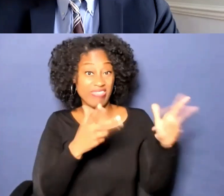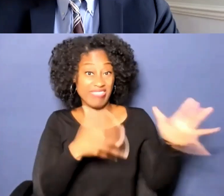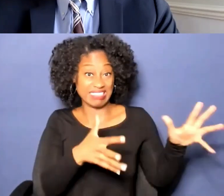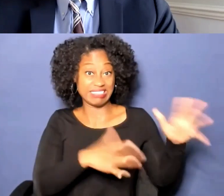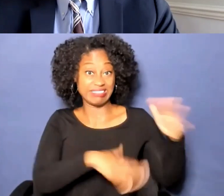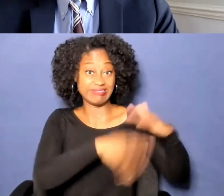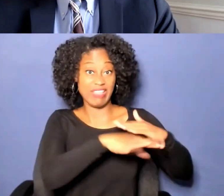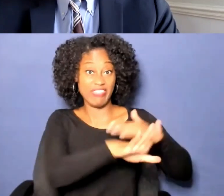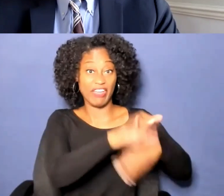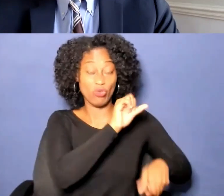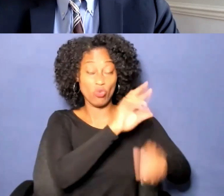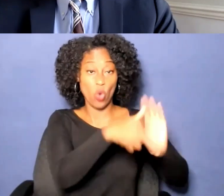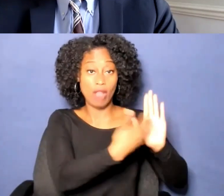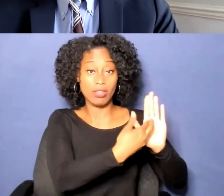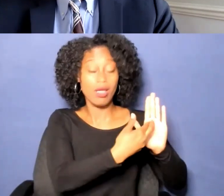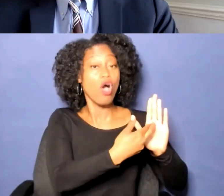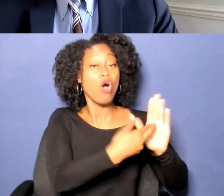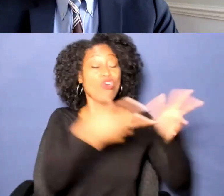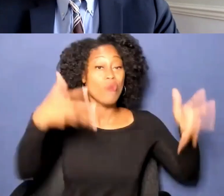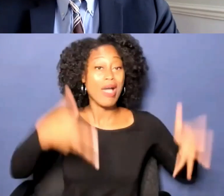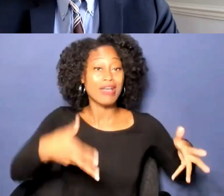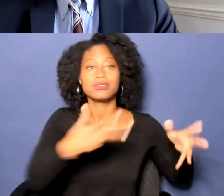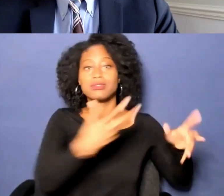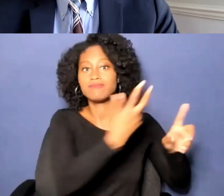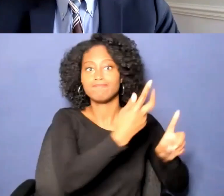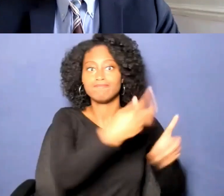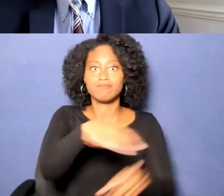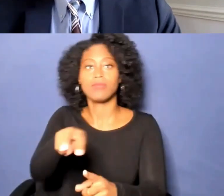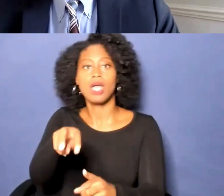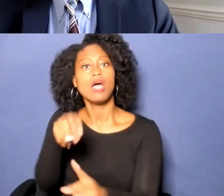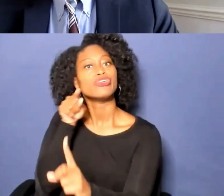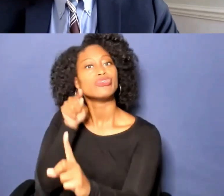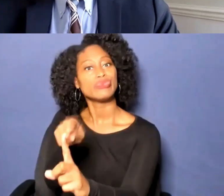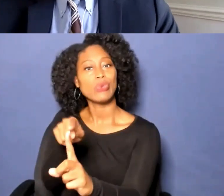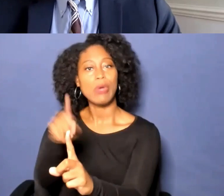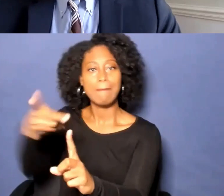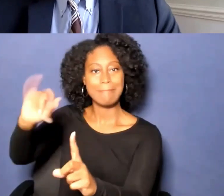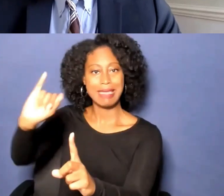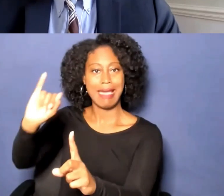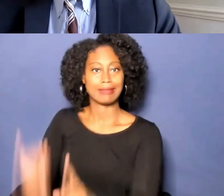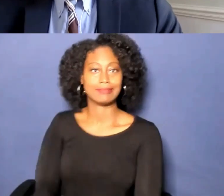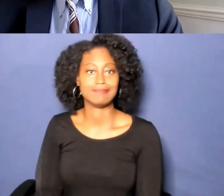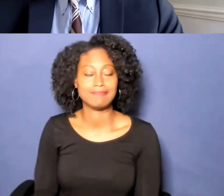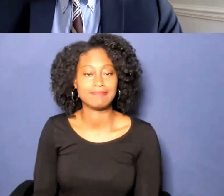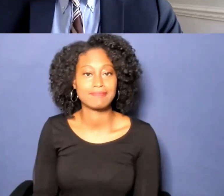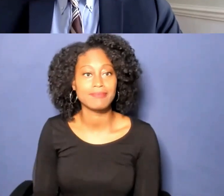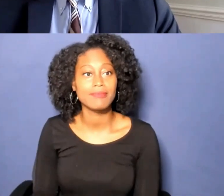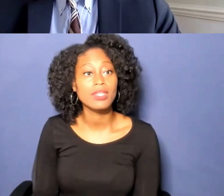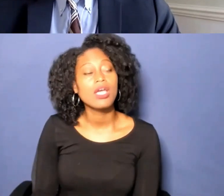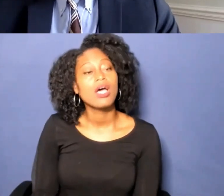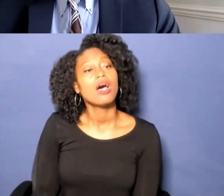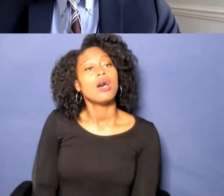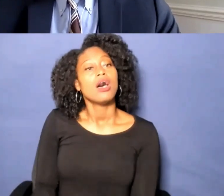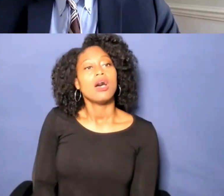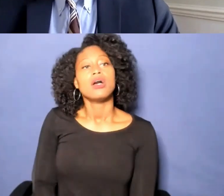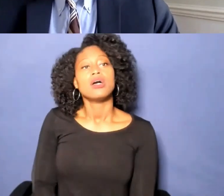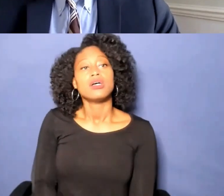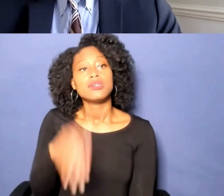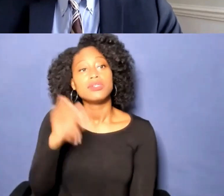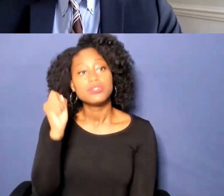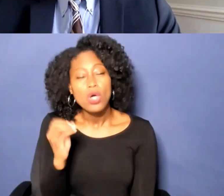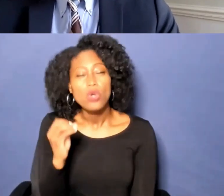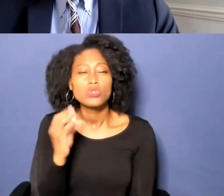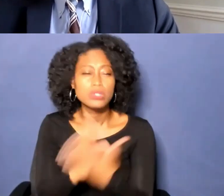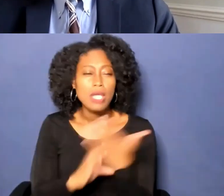Yeah. The money is yours. There could be some, I'm going to say not with our program, but historical